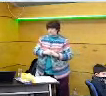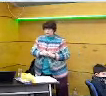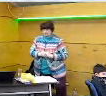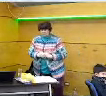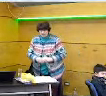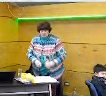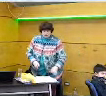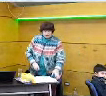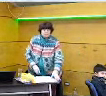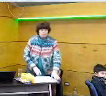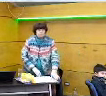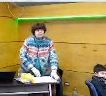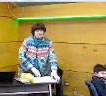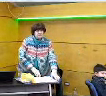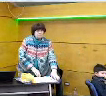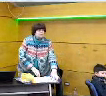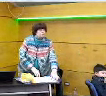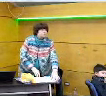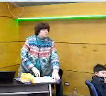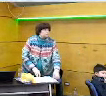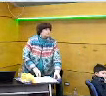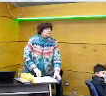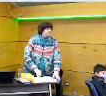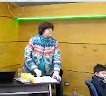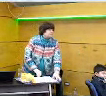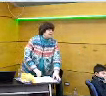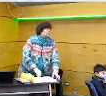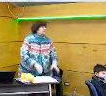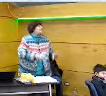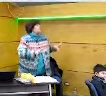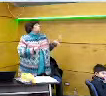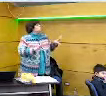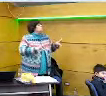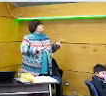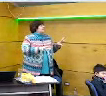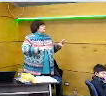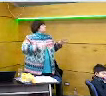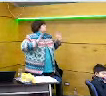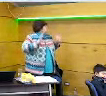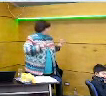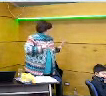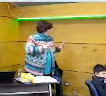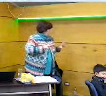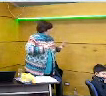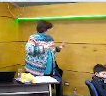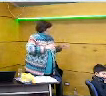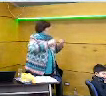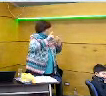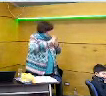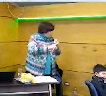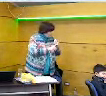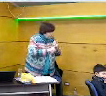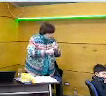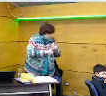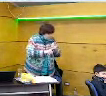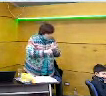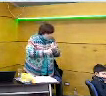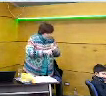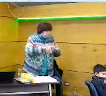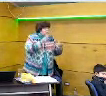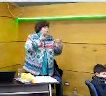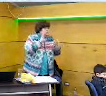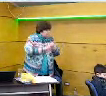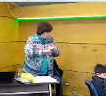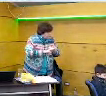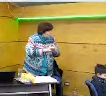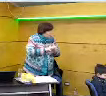on the vowels. So the first thing we do is we look and see, are there any words that you don't know how to pronounce